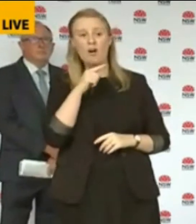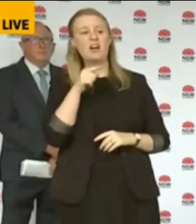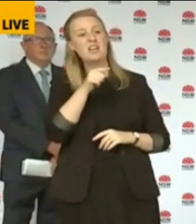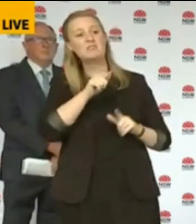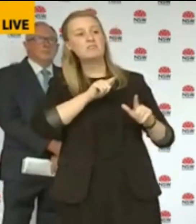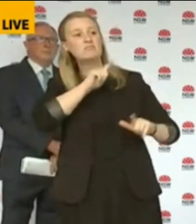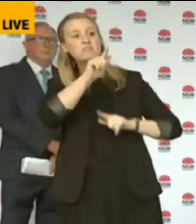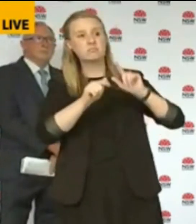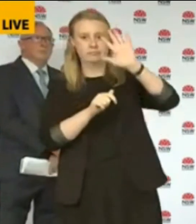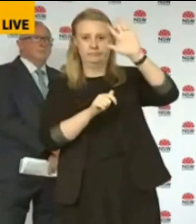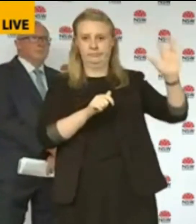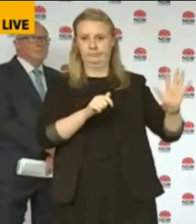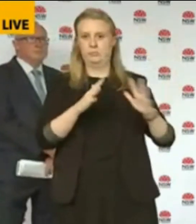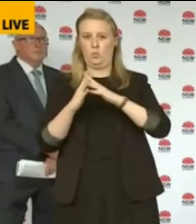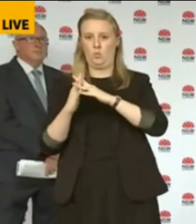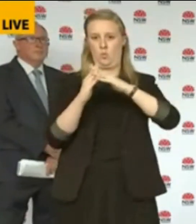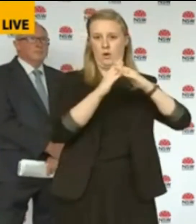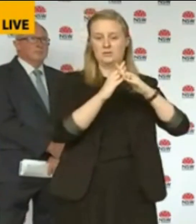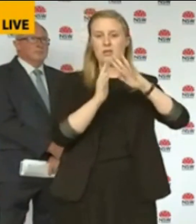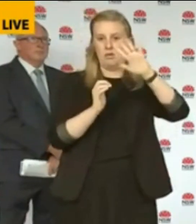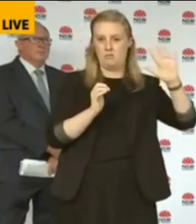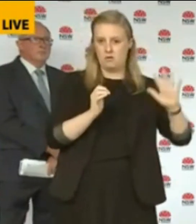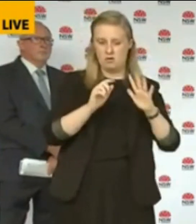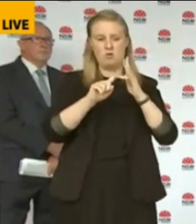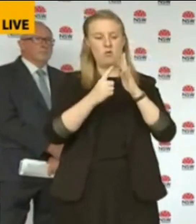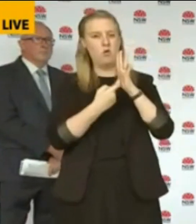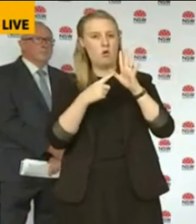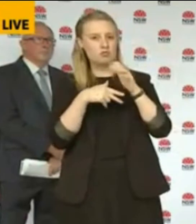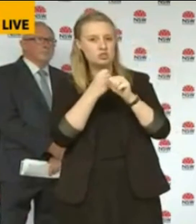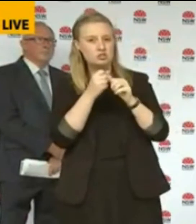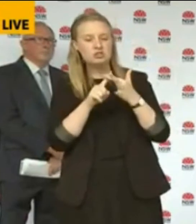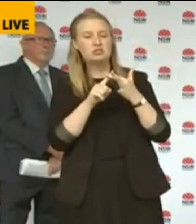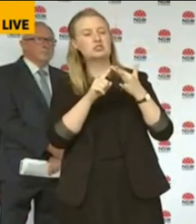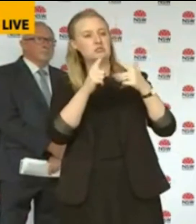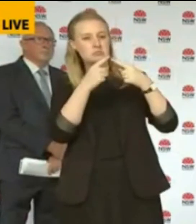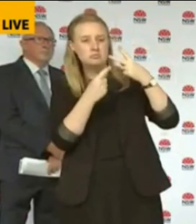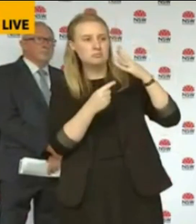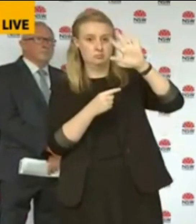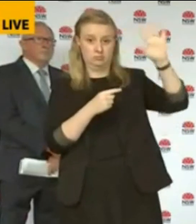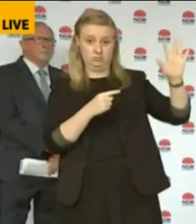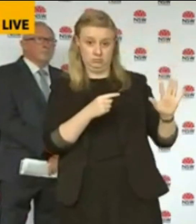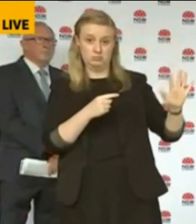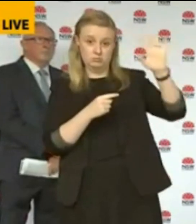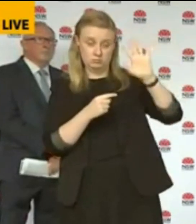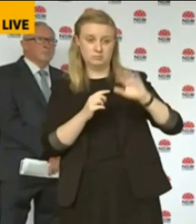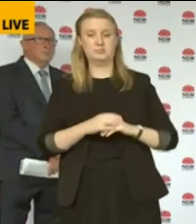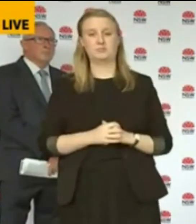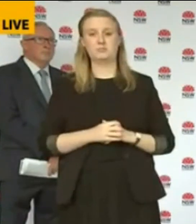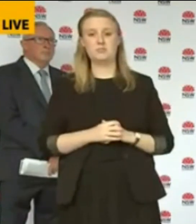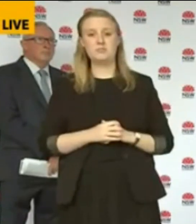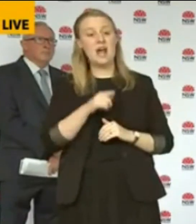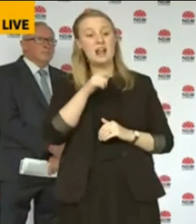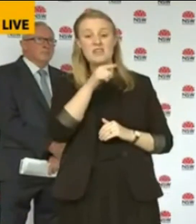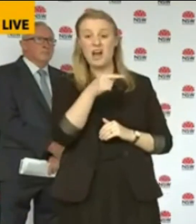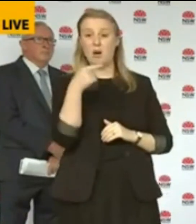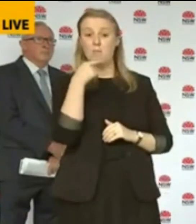testing of his travel companions of the case, first announced yesterday, who had visited those towns in Western New South Wales. All